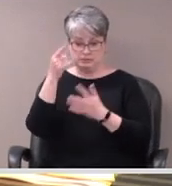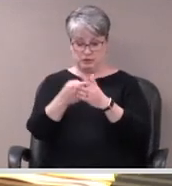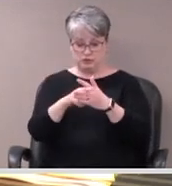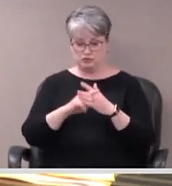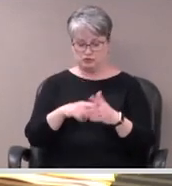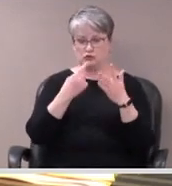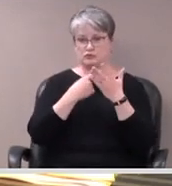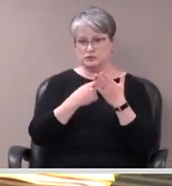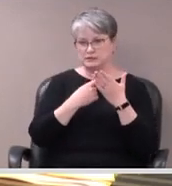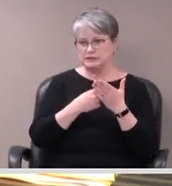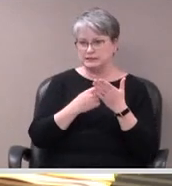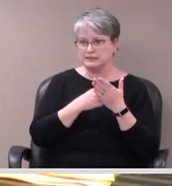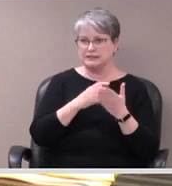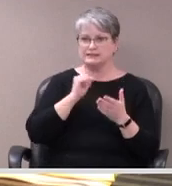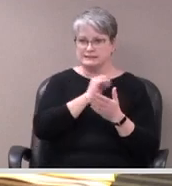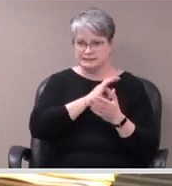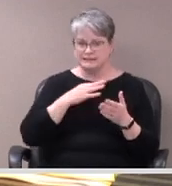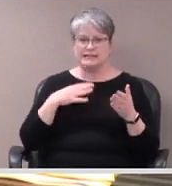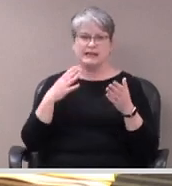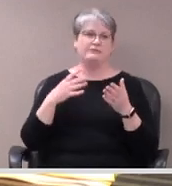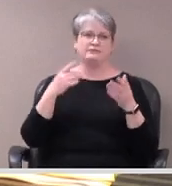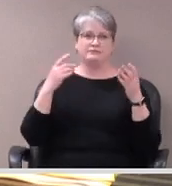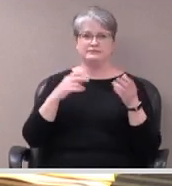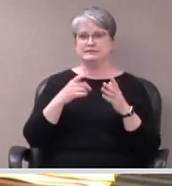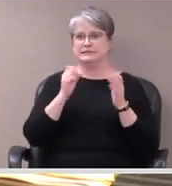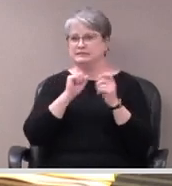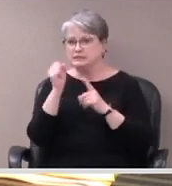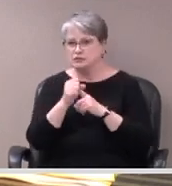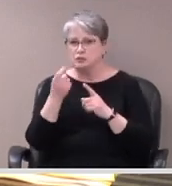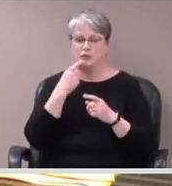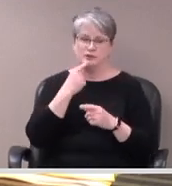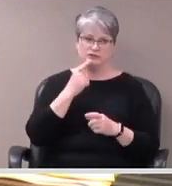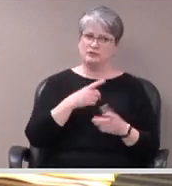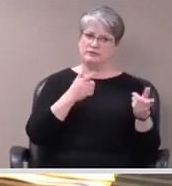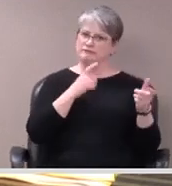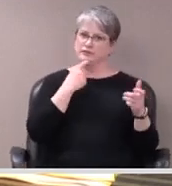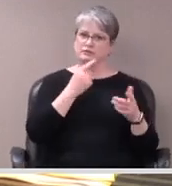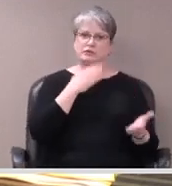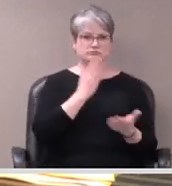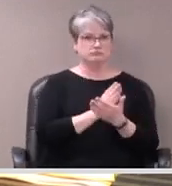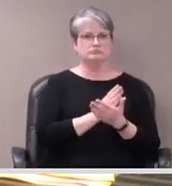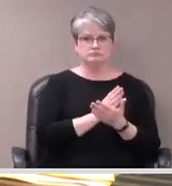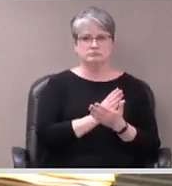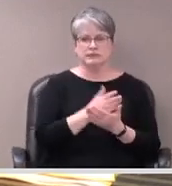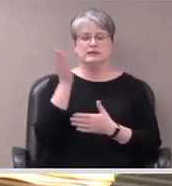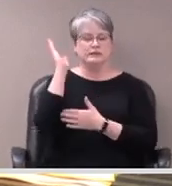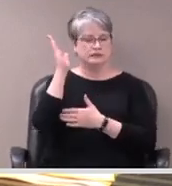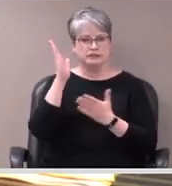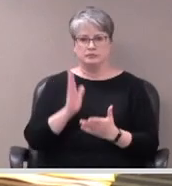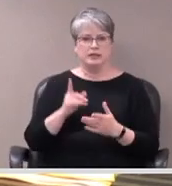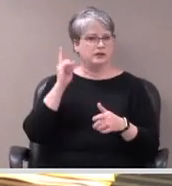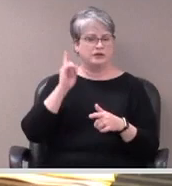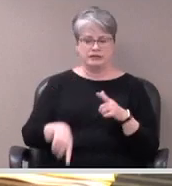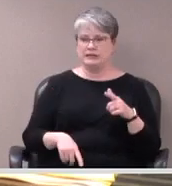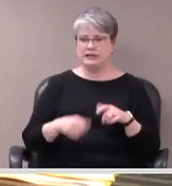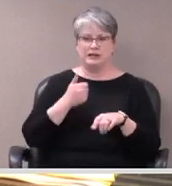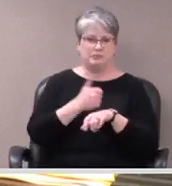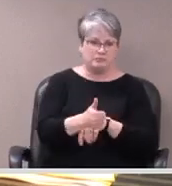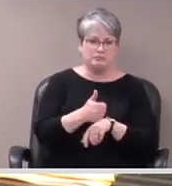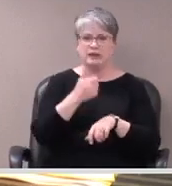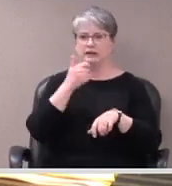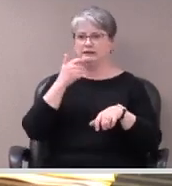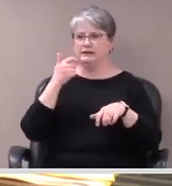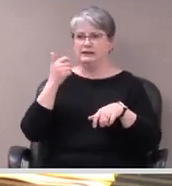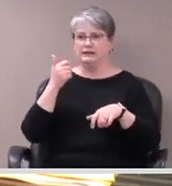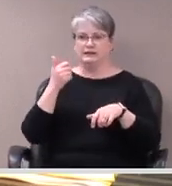a personnel matter, the chair shall immediately terminate the speaker's remarks. A speaker may not initiate charges or complaints